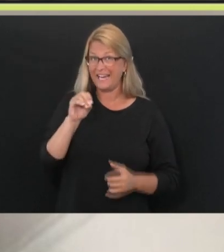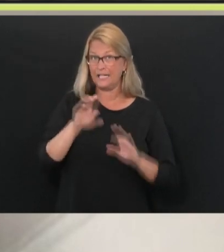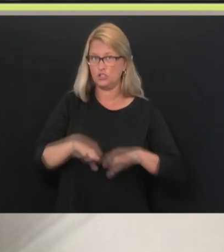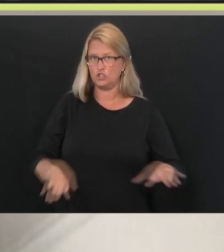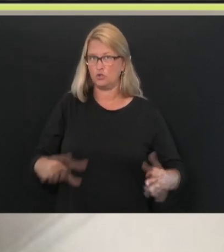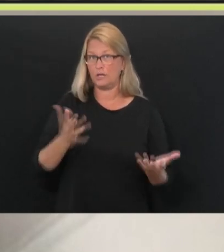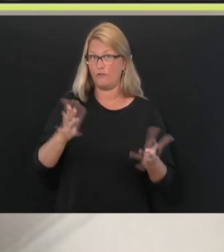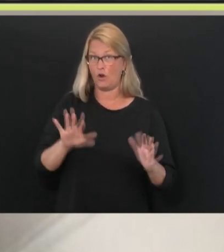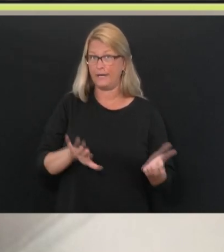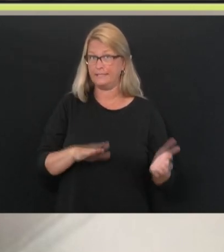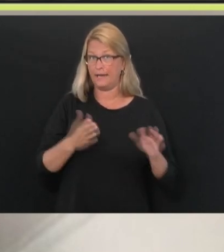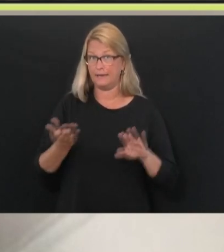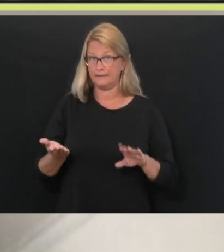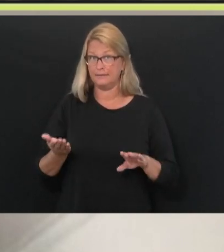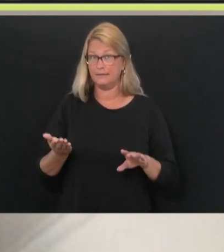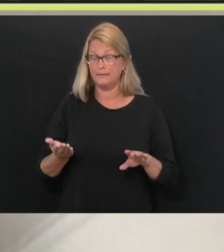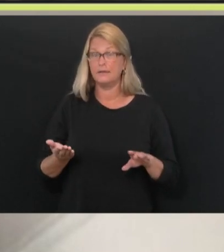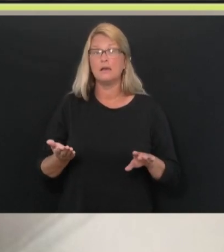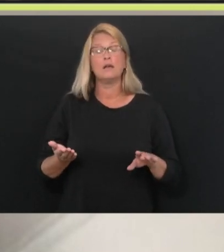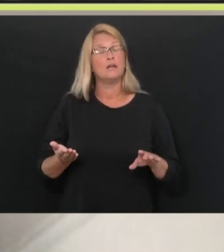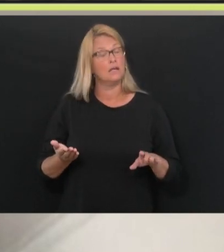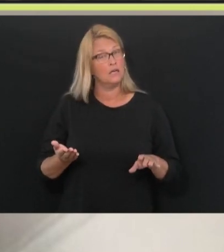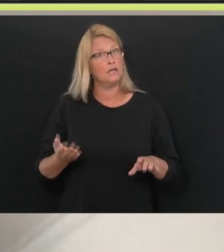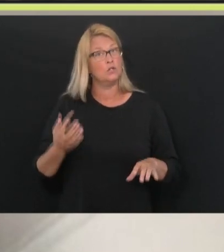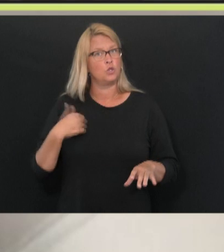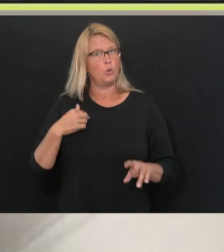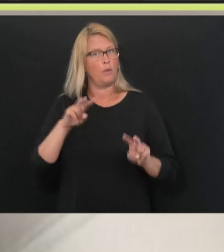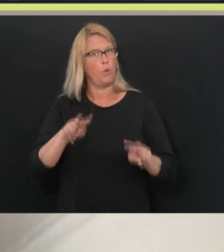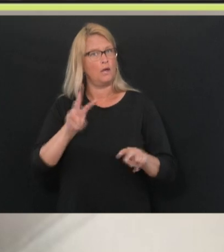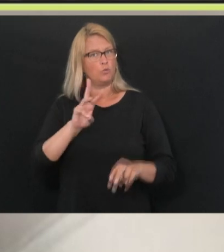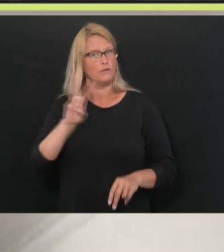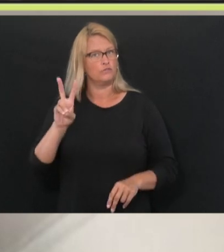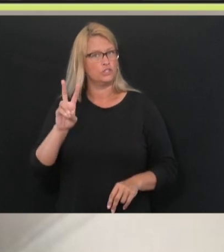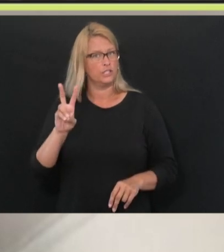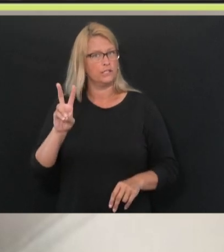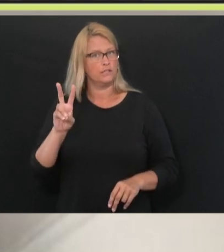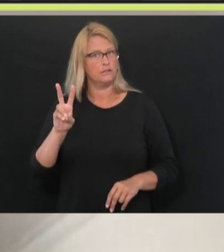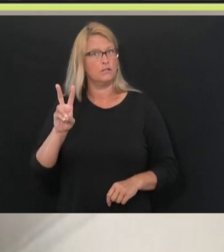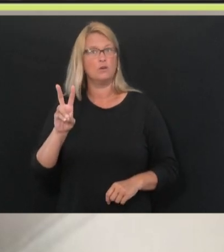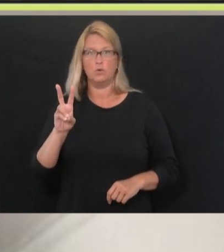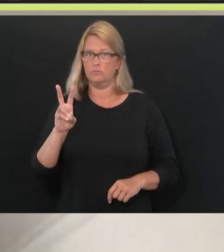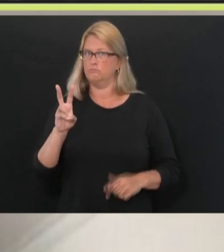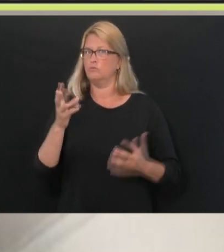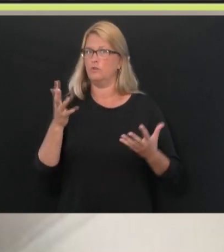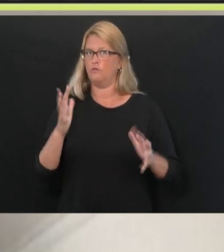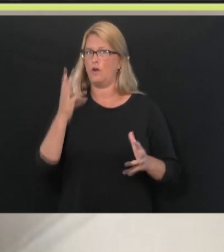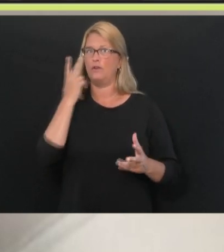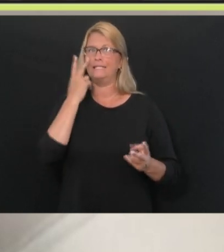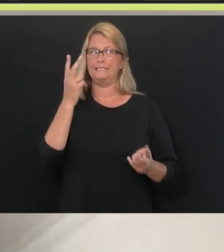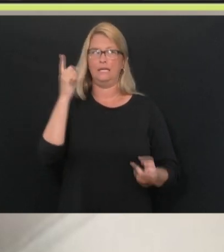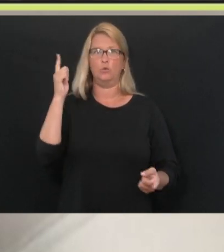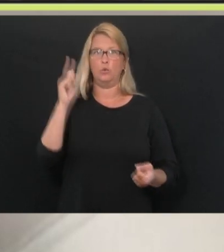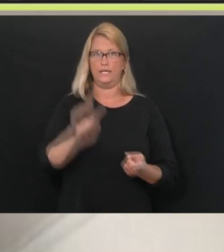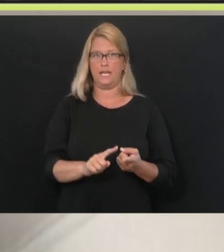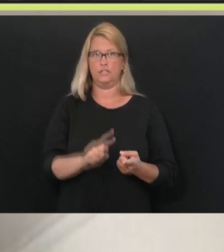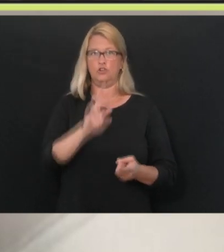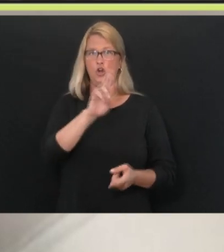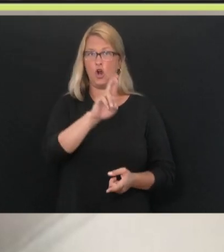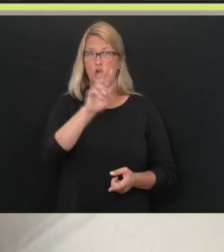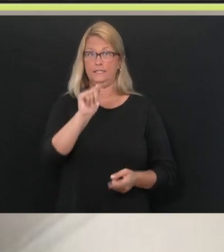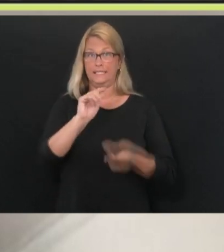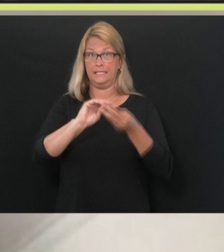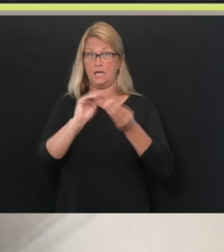remember. So as we look at West Virginia, as the governor said, we have seen a reduction in our RT